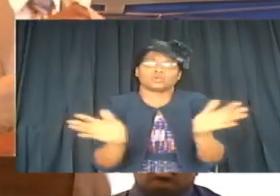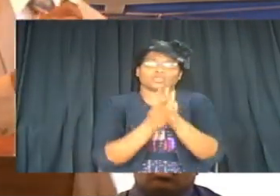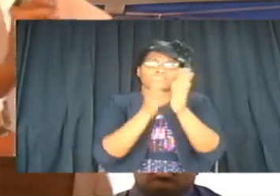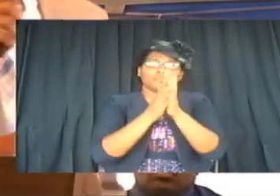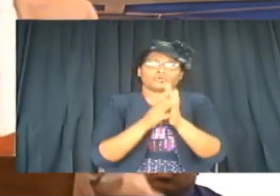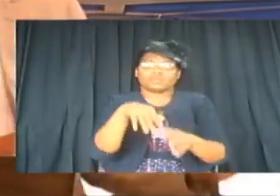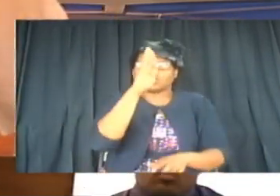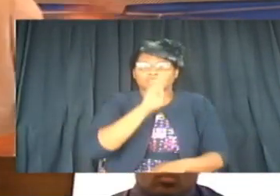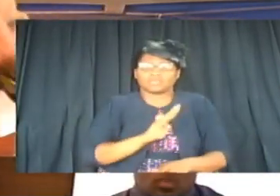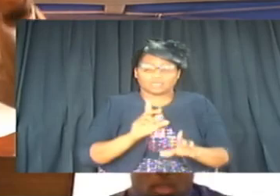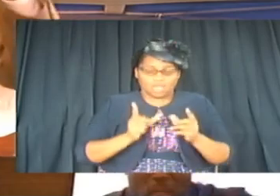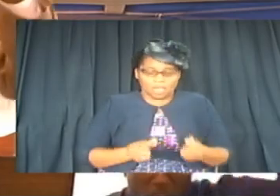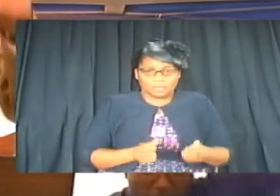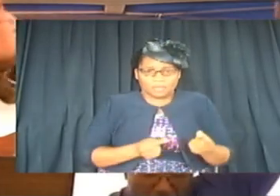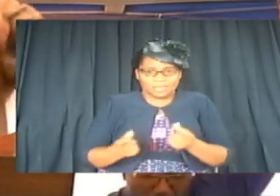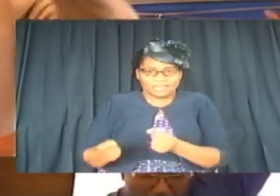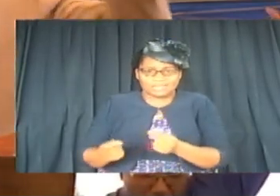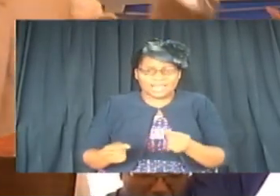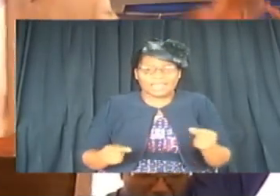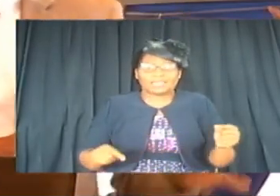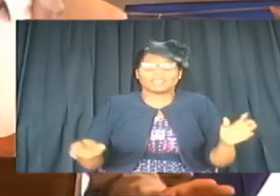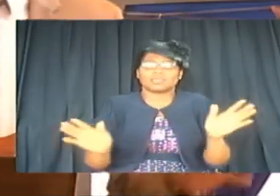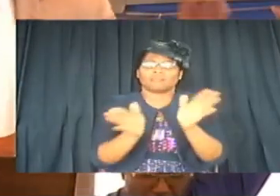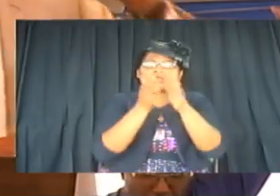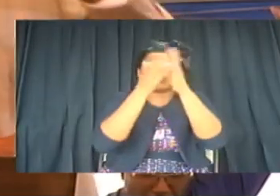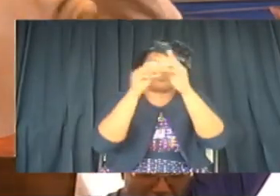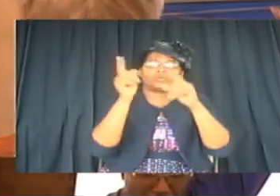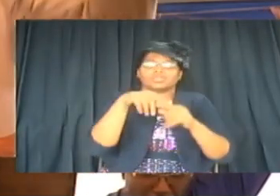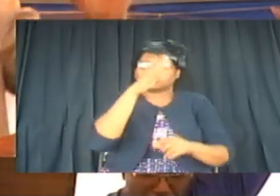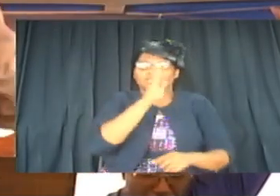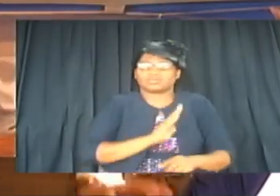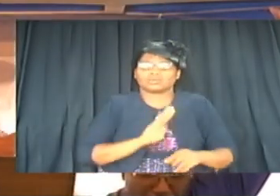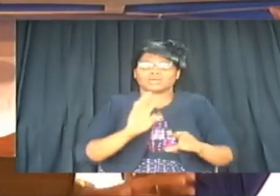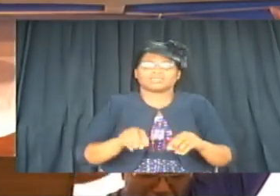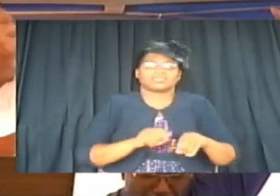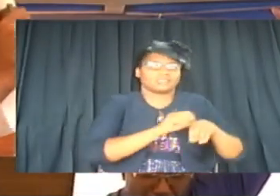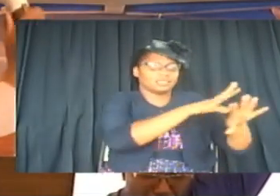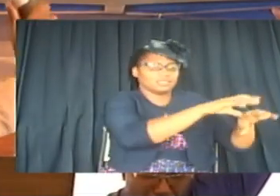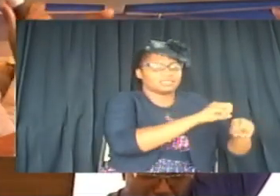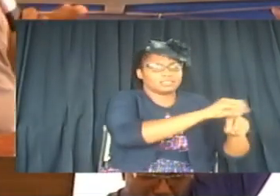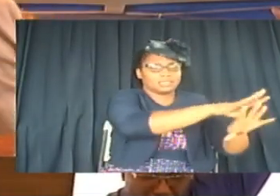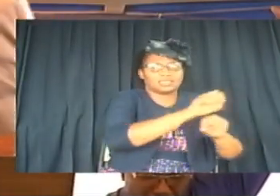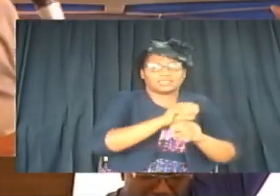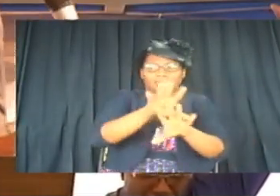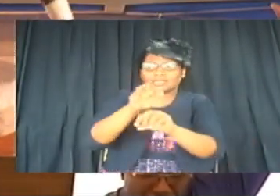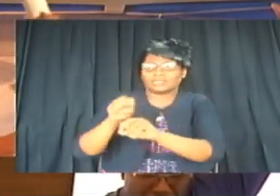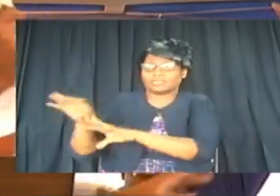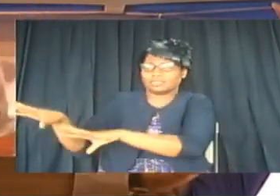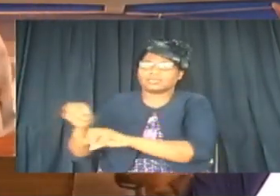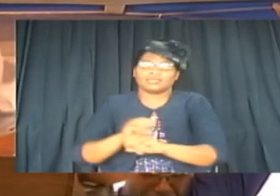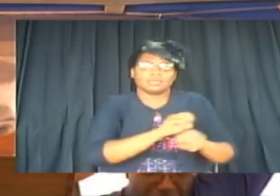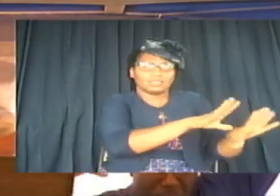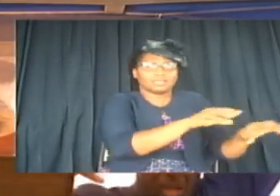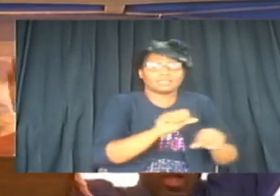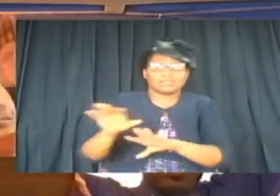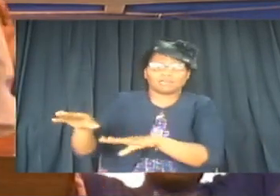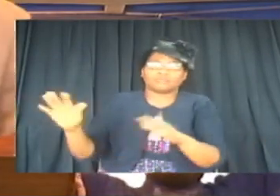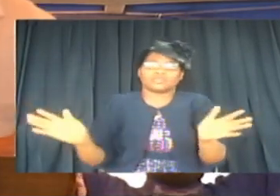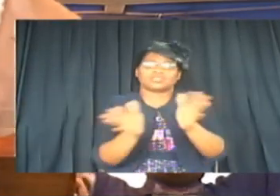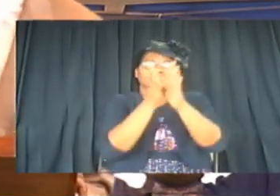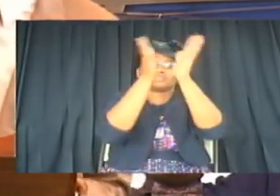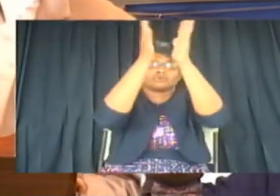praise. Give God your best praise on the live stream. Type it out. Send it in the atmosphere. And those that are here, give God your best praise.